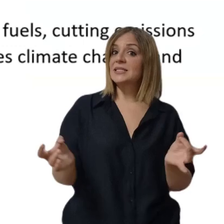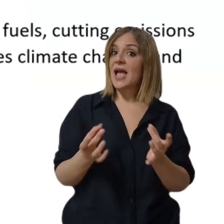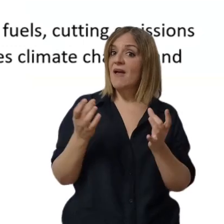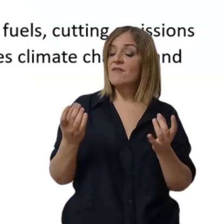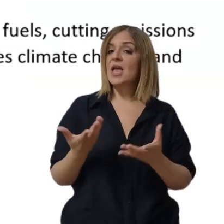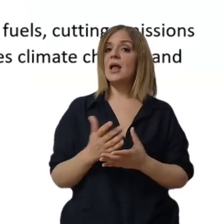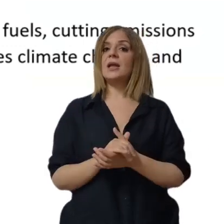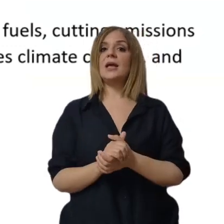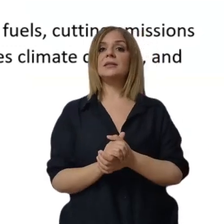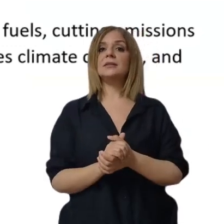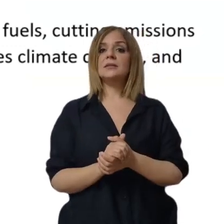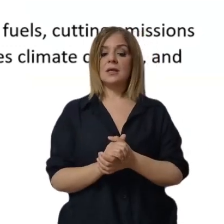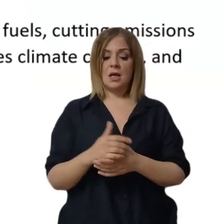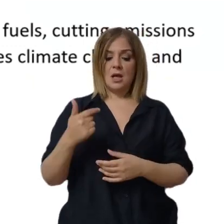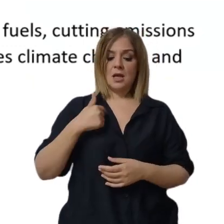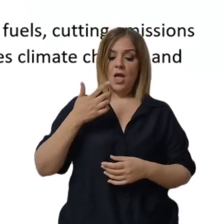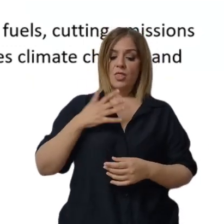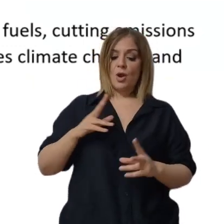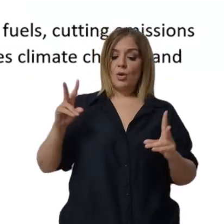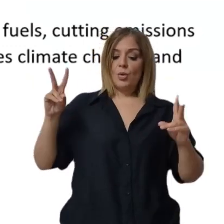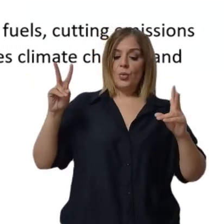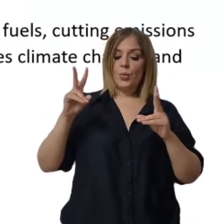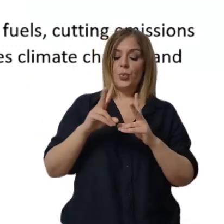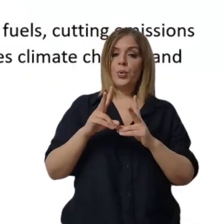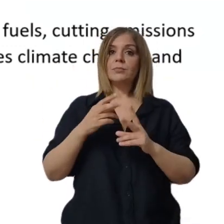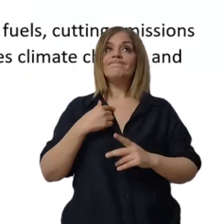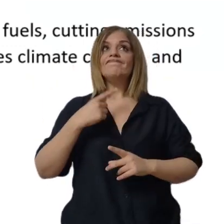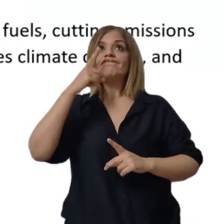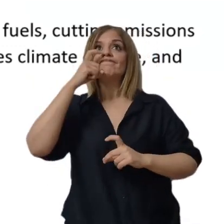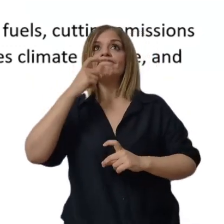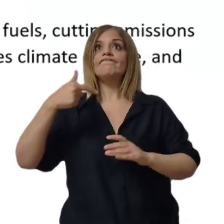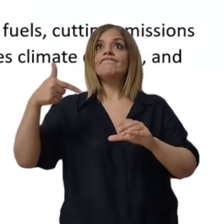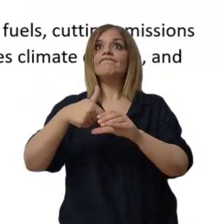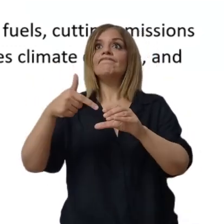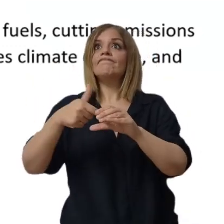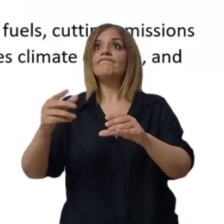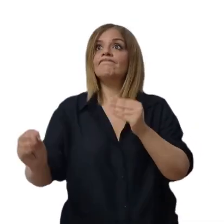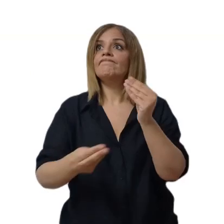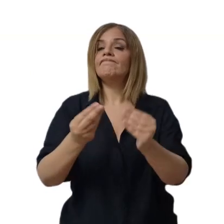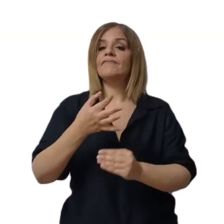reduce dependence on fossil fuels, and promote sustainability.